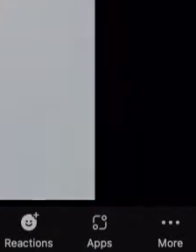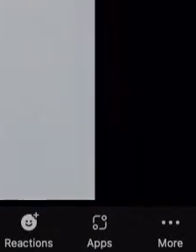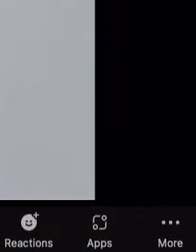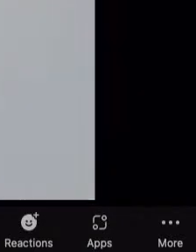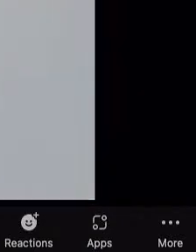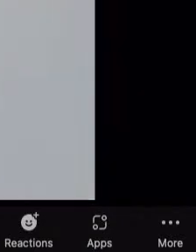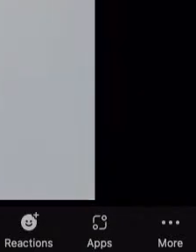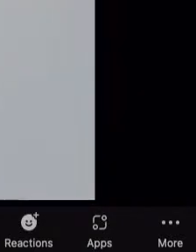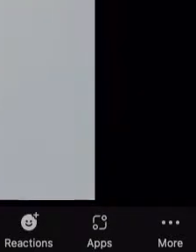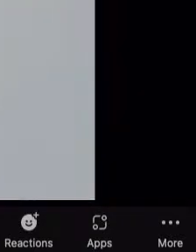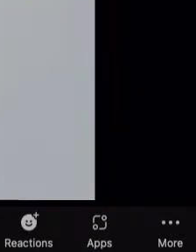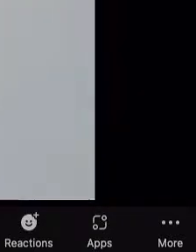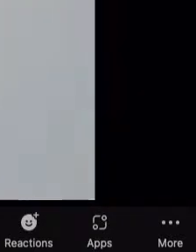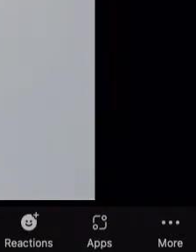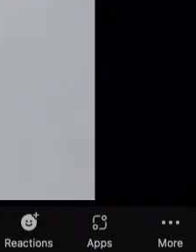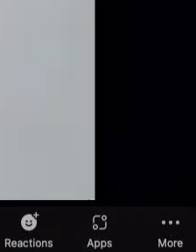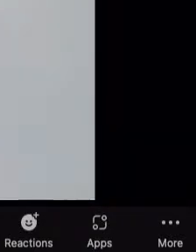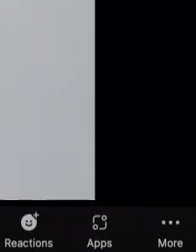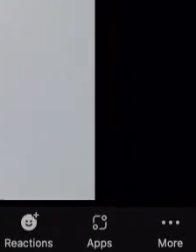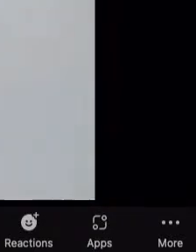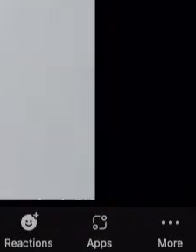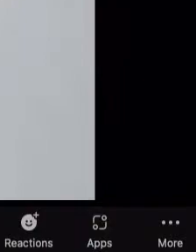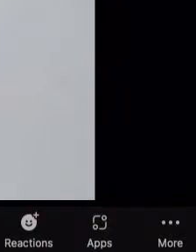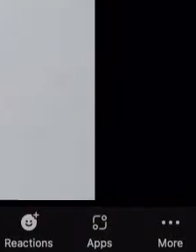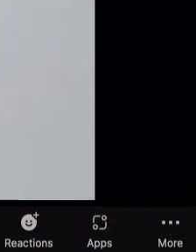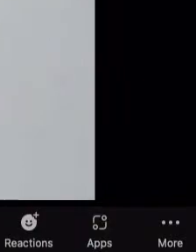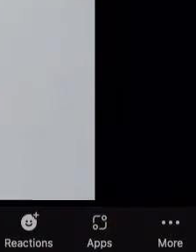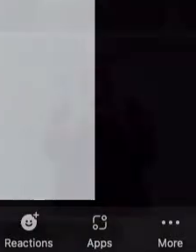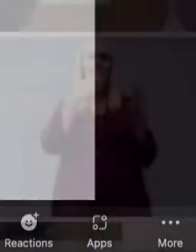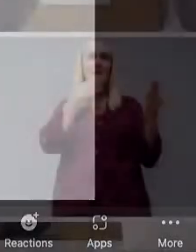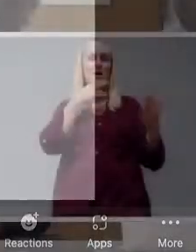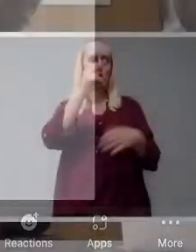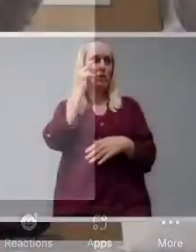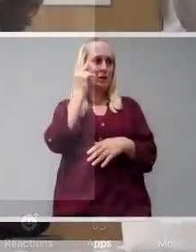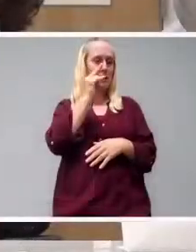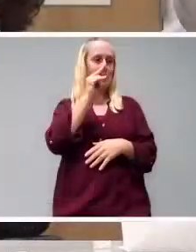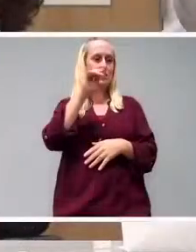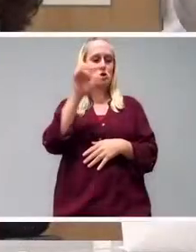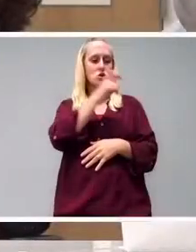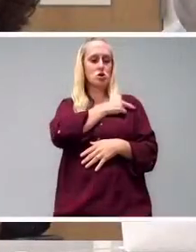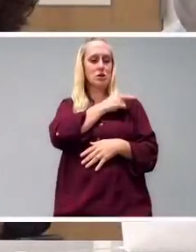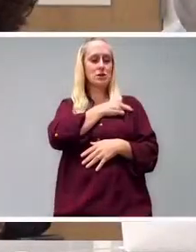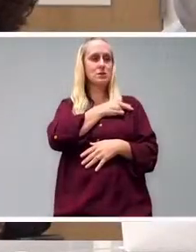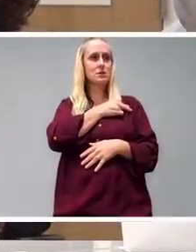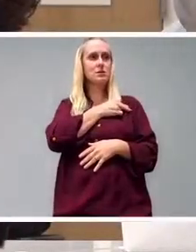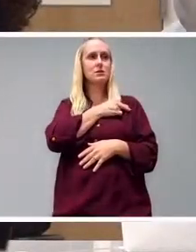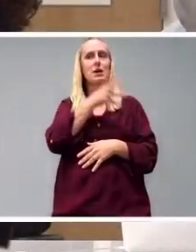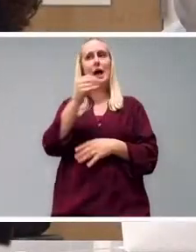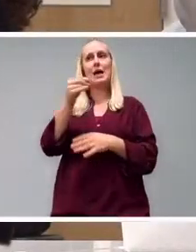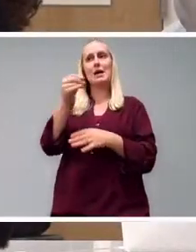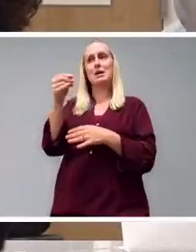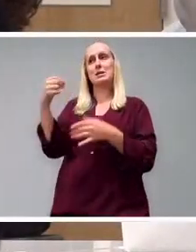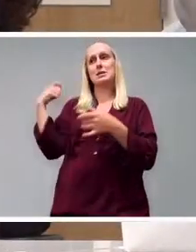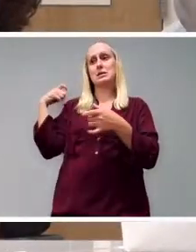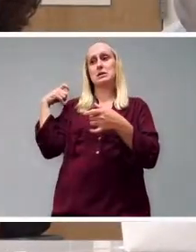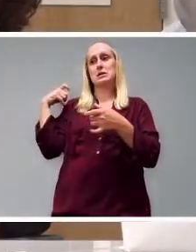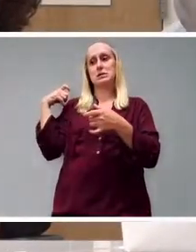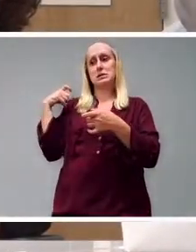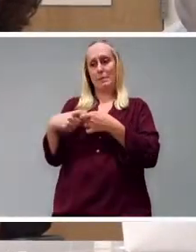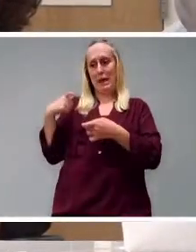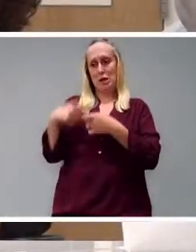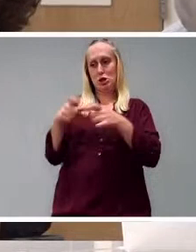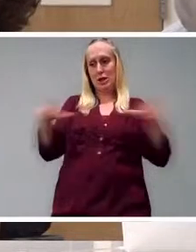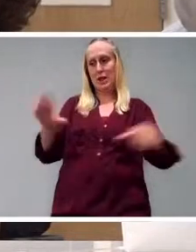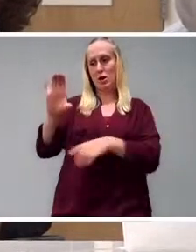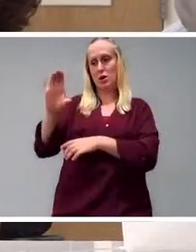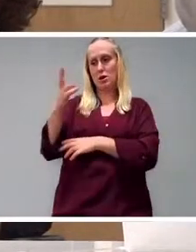deaf community be able to access this board meeting. So thank you, Nikki and Jason. Really our appreciate Spanish you. And Cheryl for